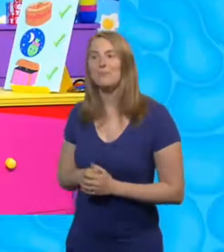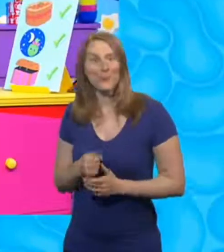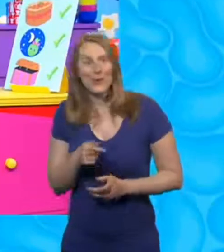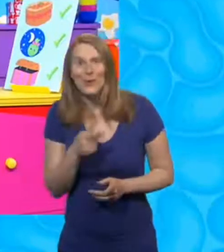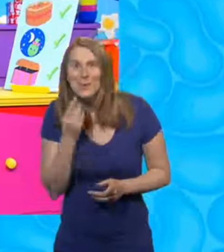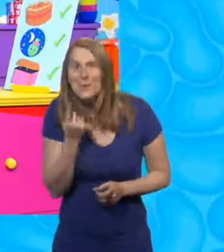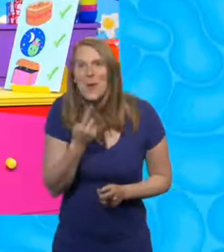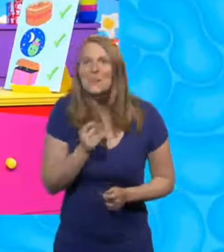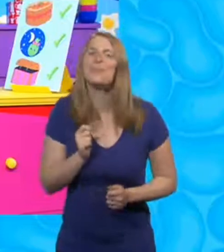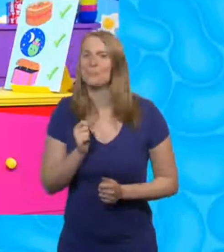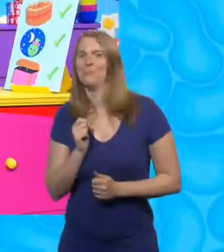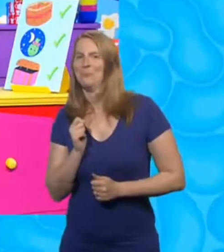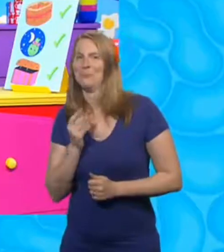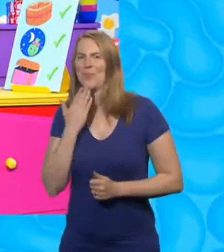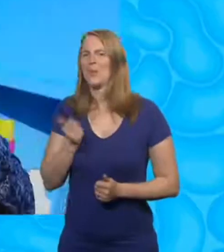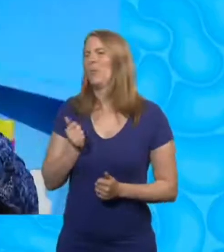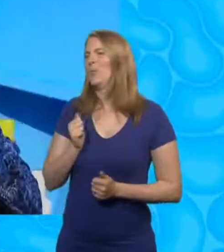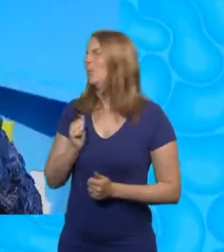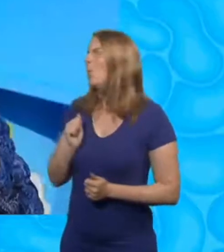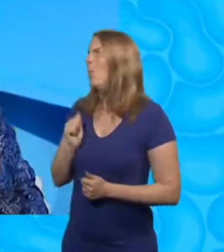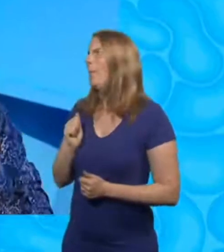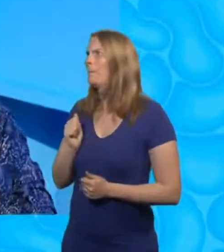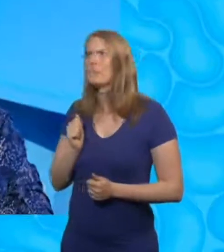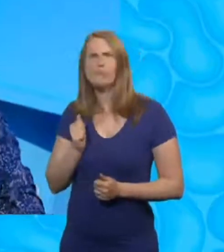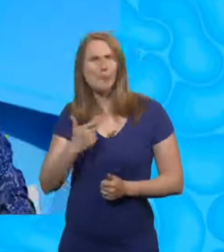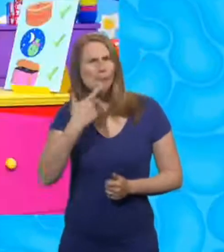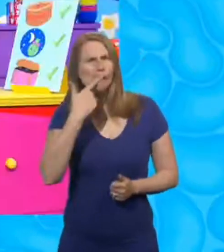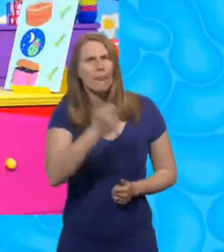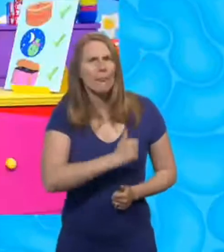thank you. And for you, little monster.